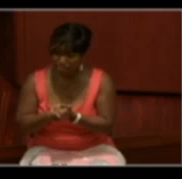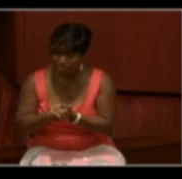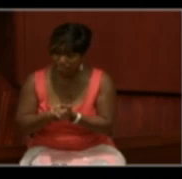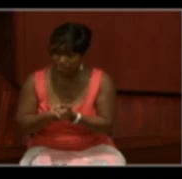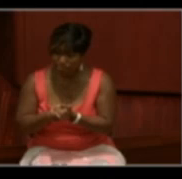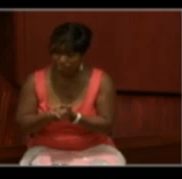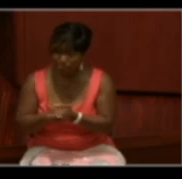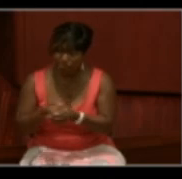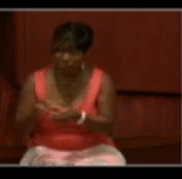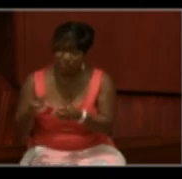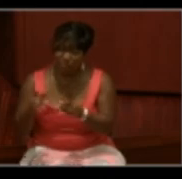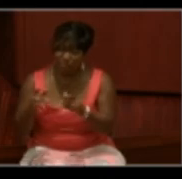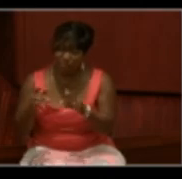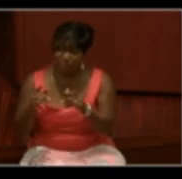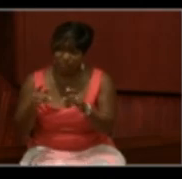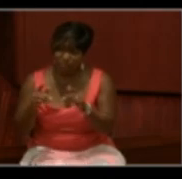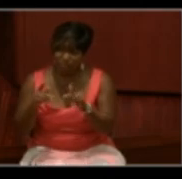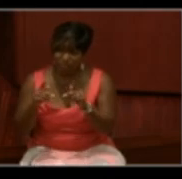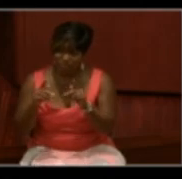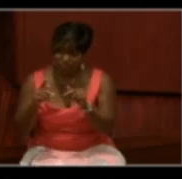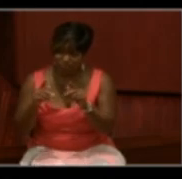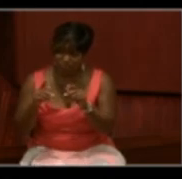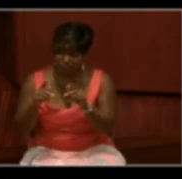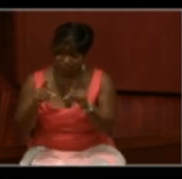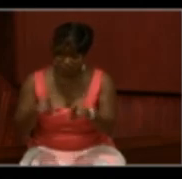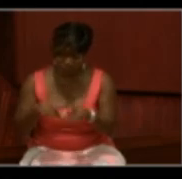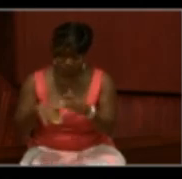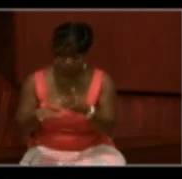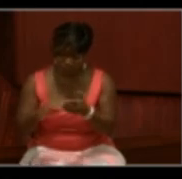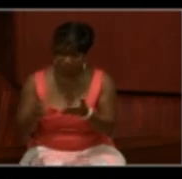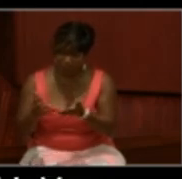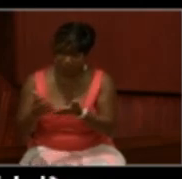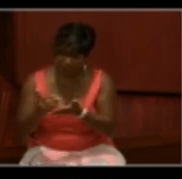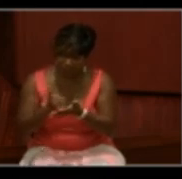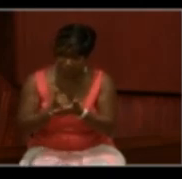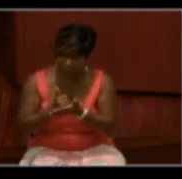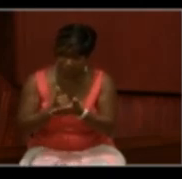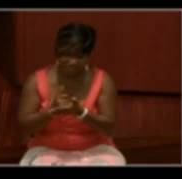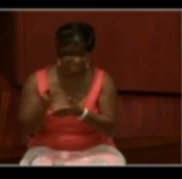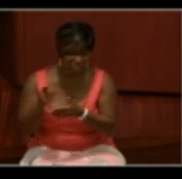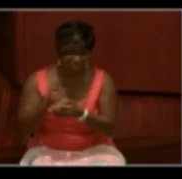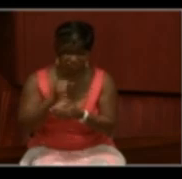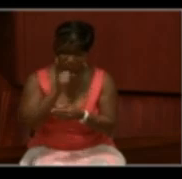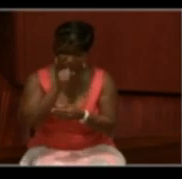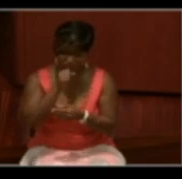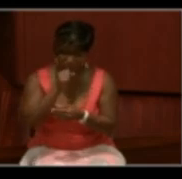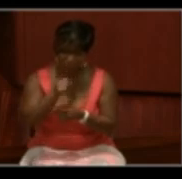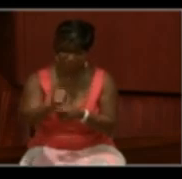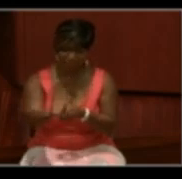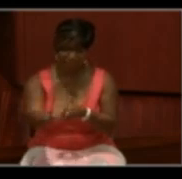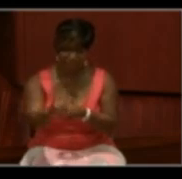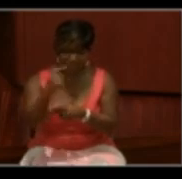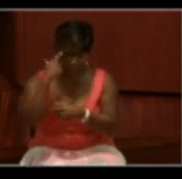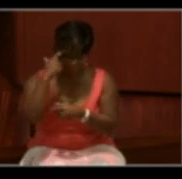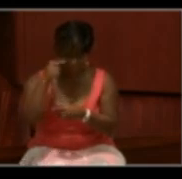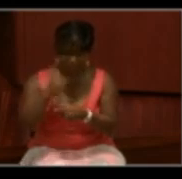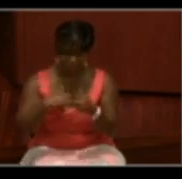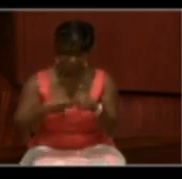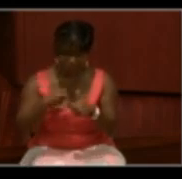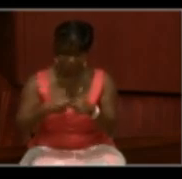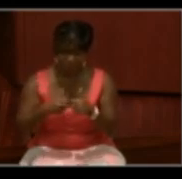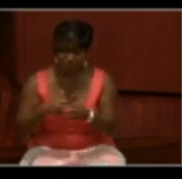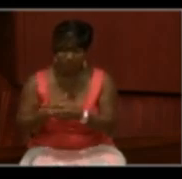The Persons of Exceptional Prominence collection contains such greats as John Coltrane and Paul Newman and Elvis Presley.